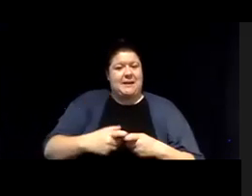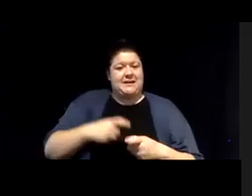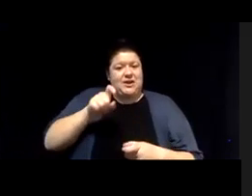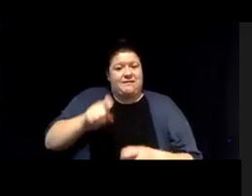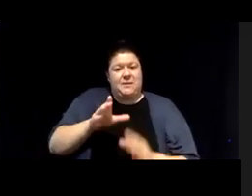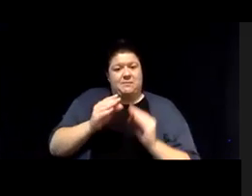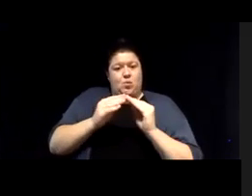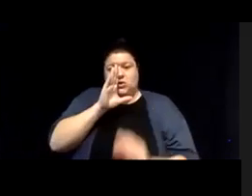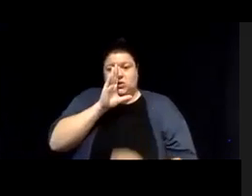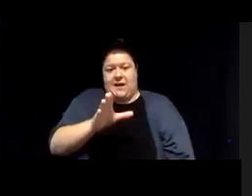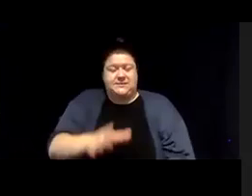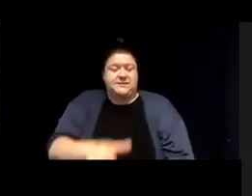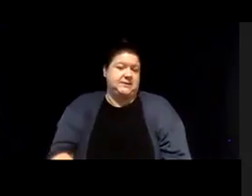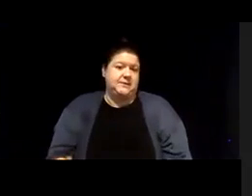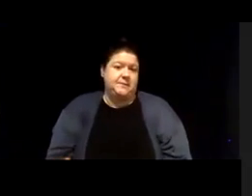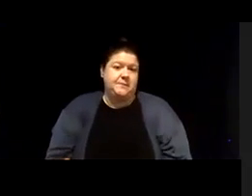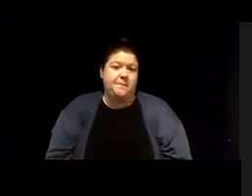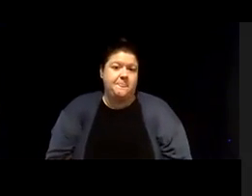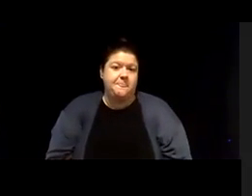we're talking